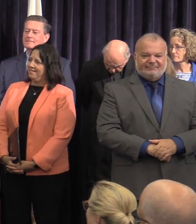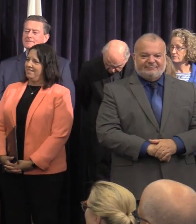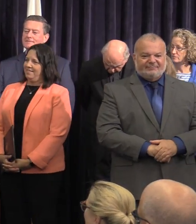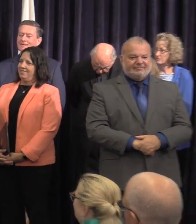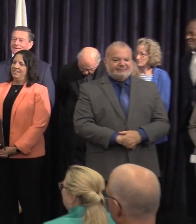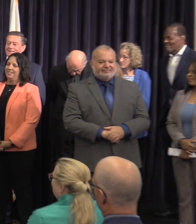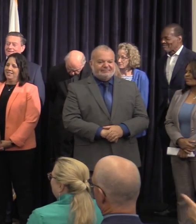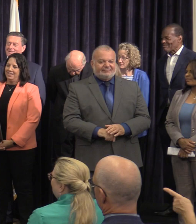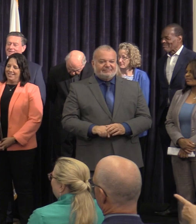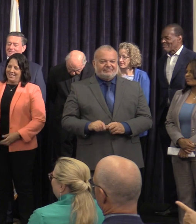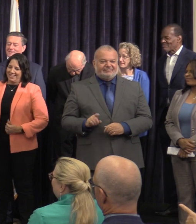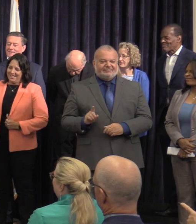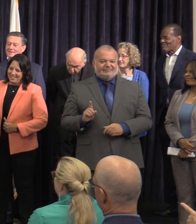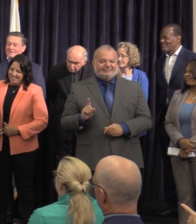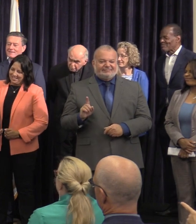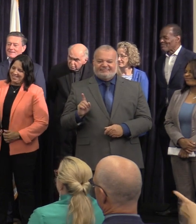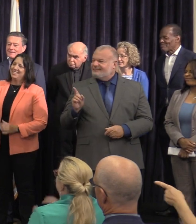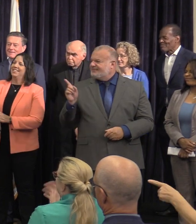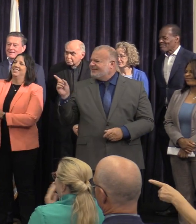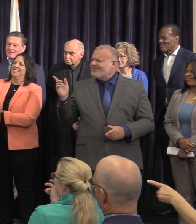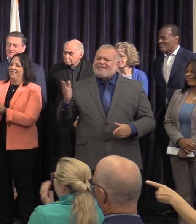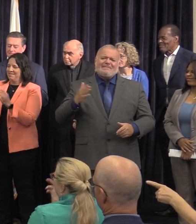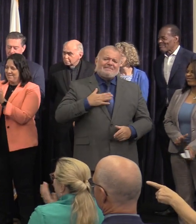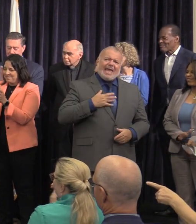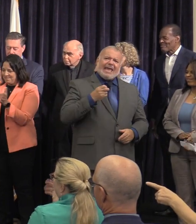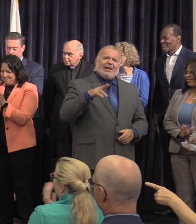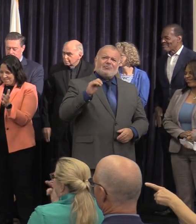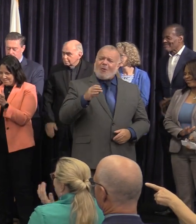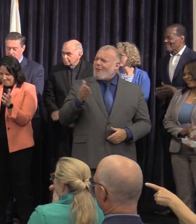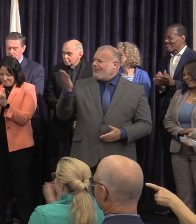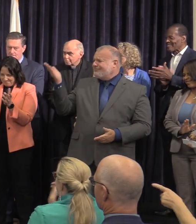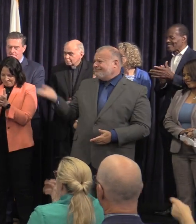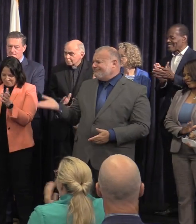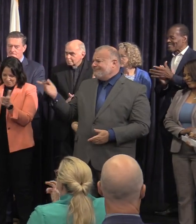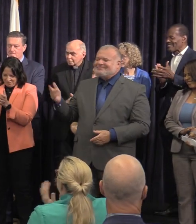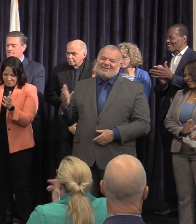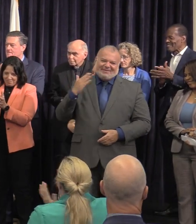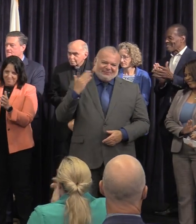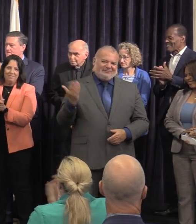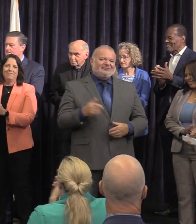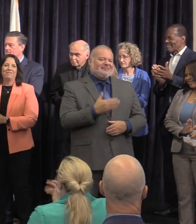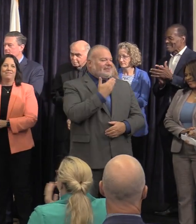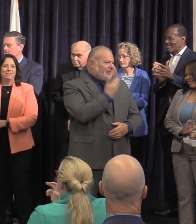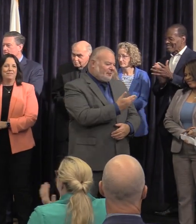Doctor, you're a hero of mine. Unbelievable. Thank you so much for that.